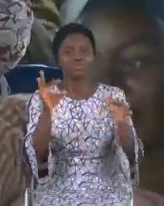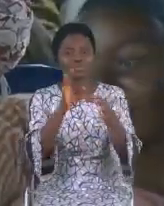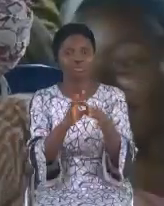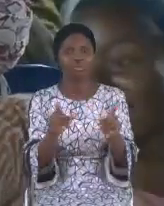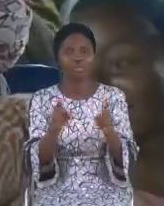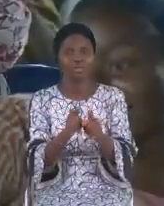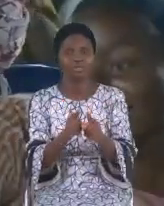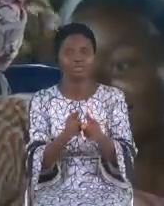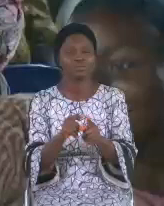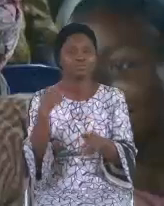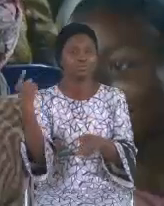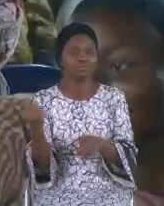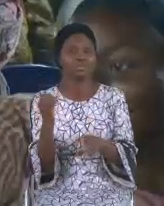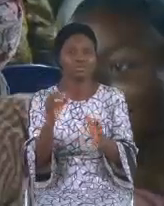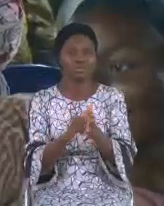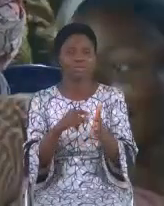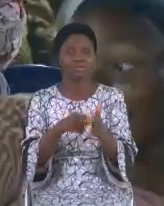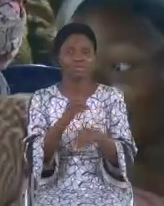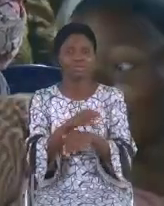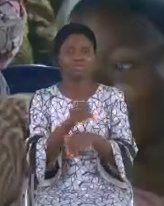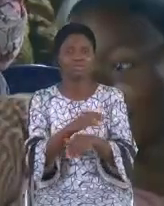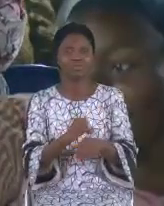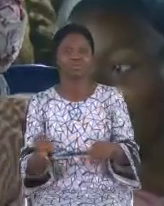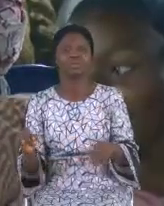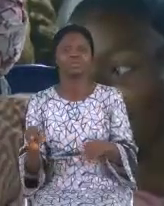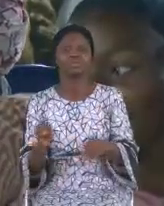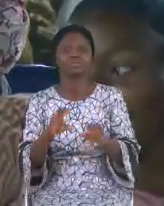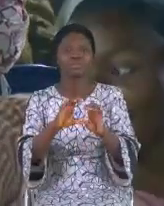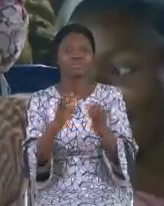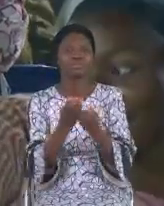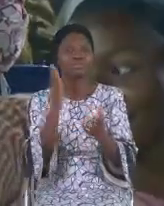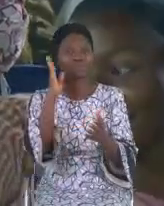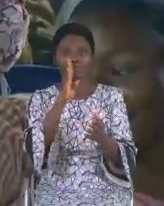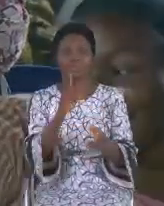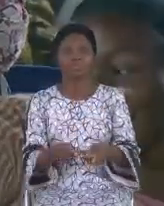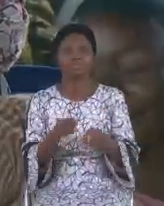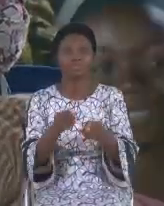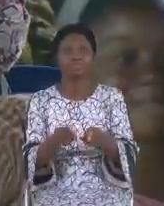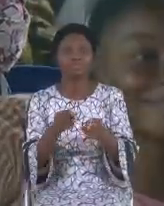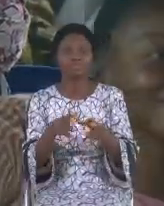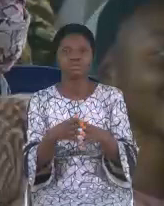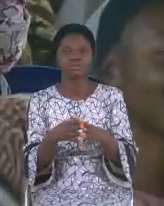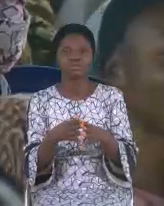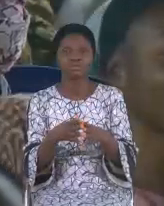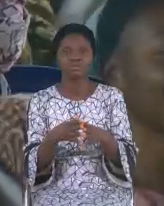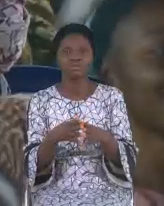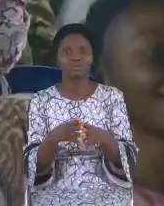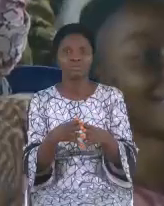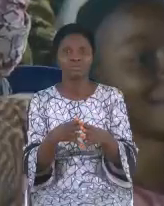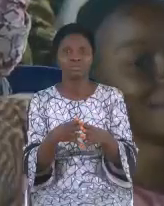so that this counseling session will be hastened. Keep on praying and talking to